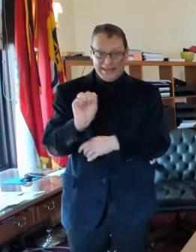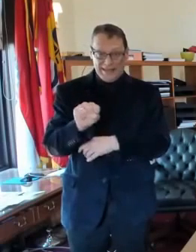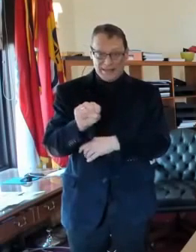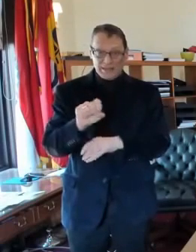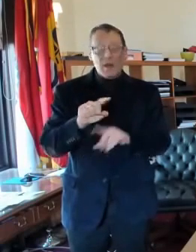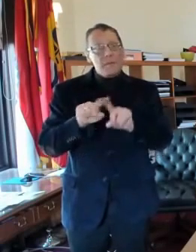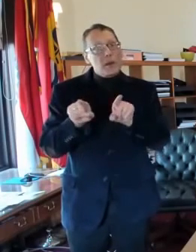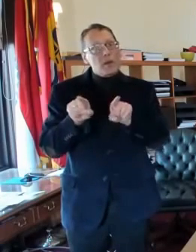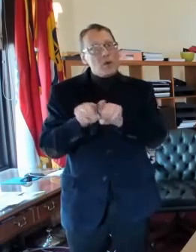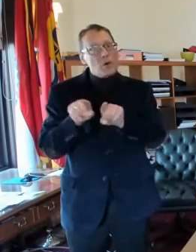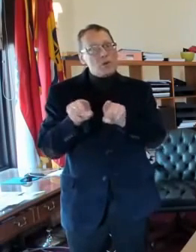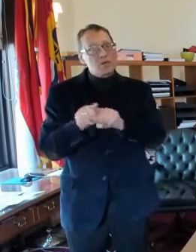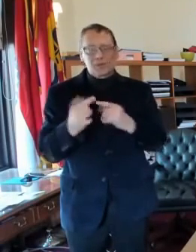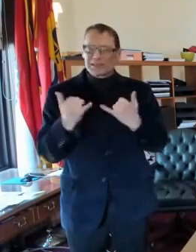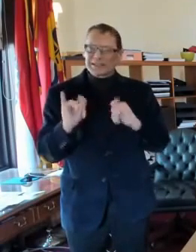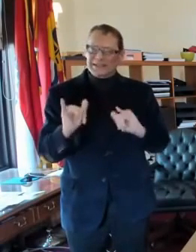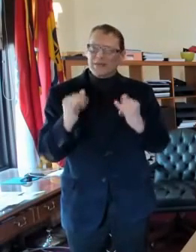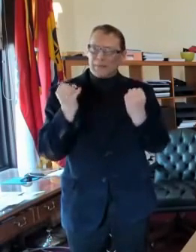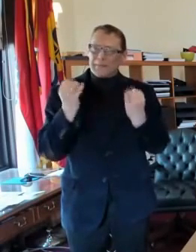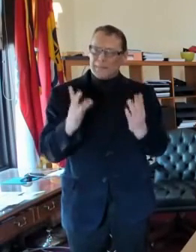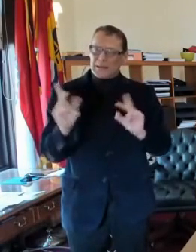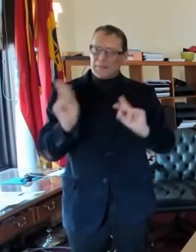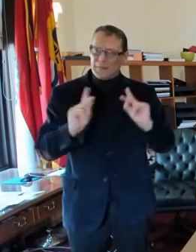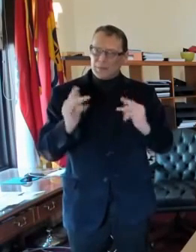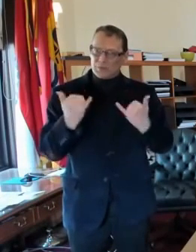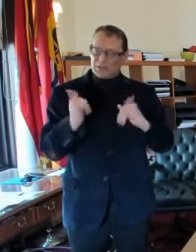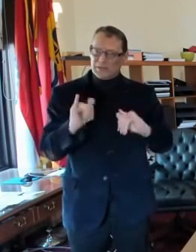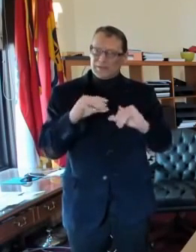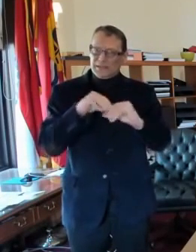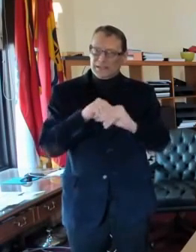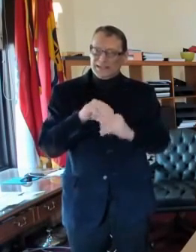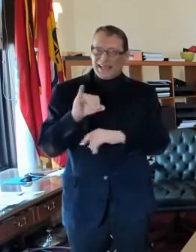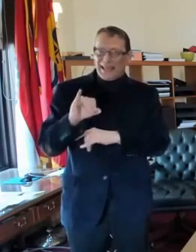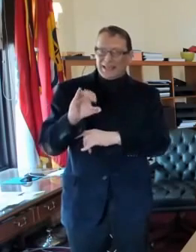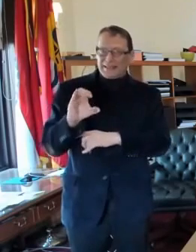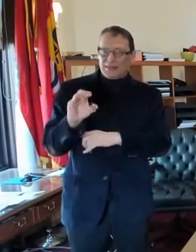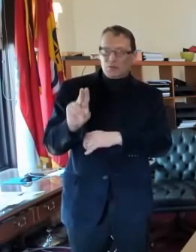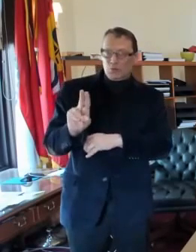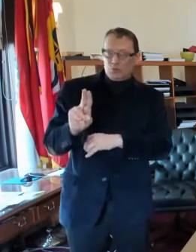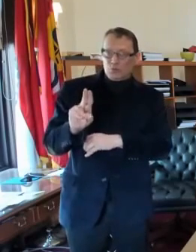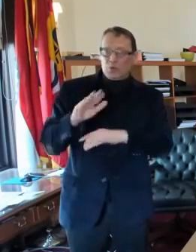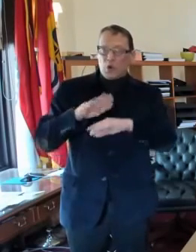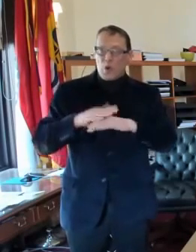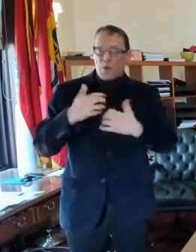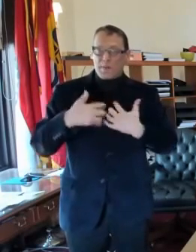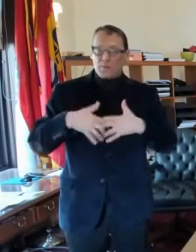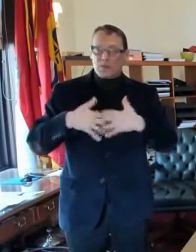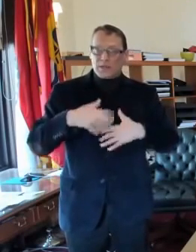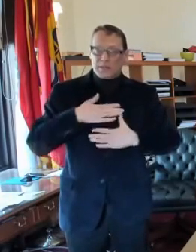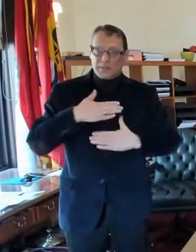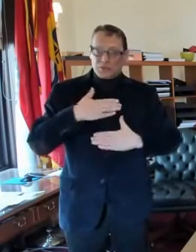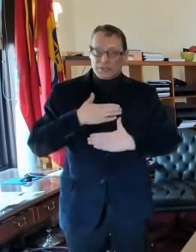there are a number of people in ICU and on ventilators, so they are quite ill.